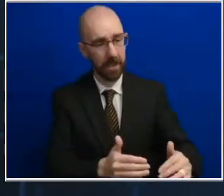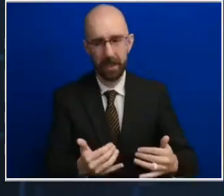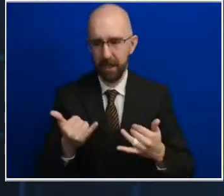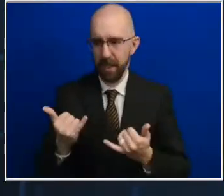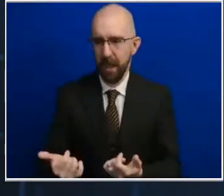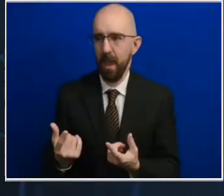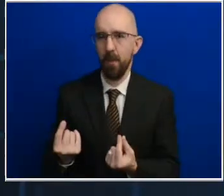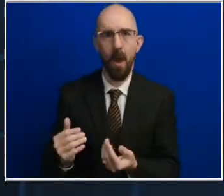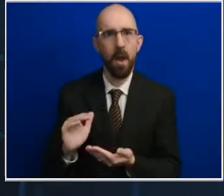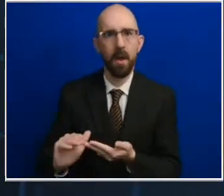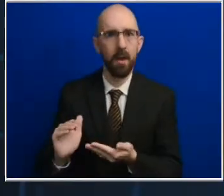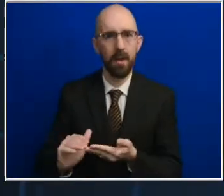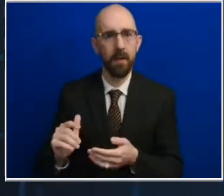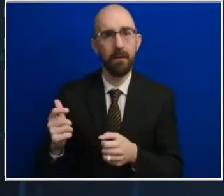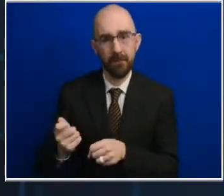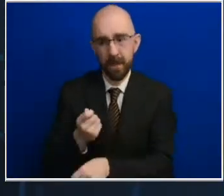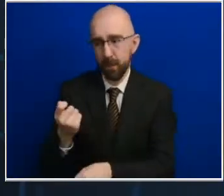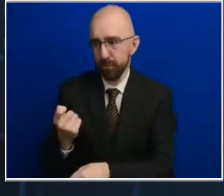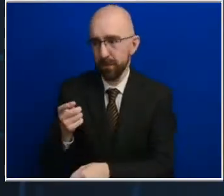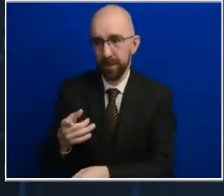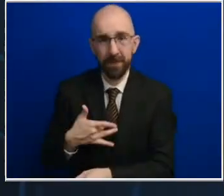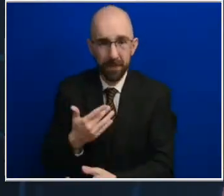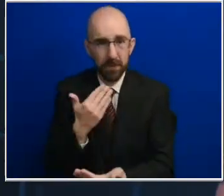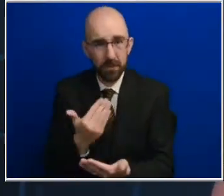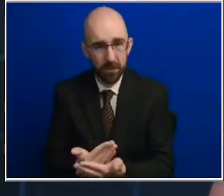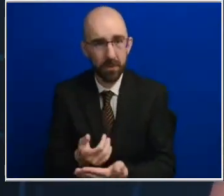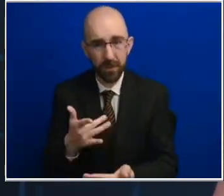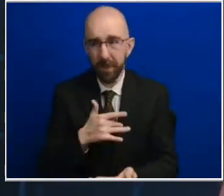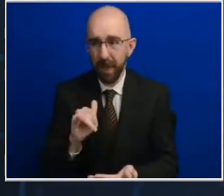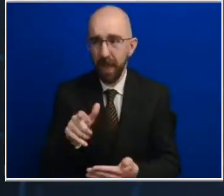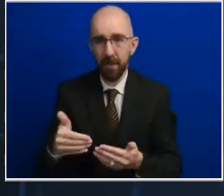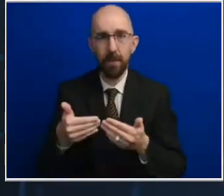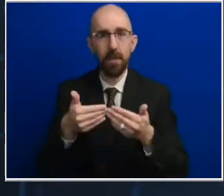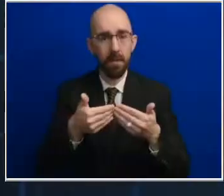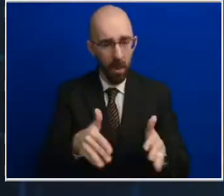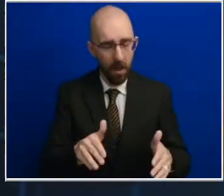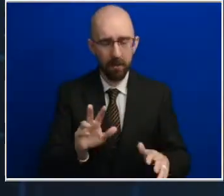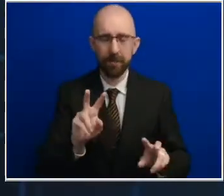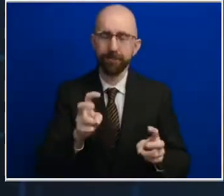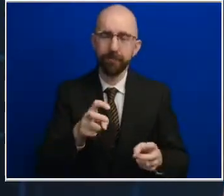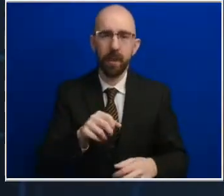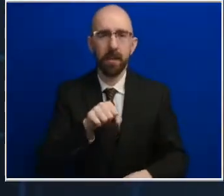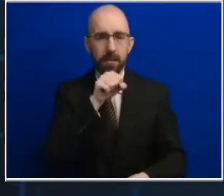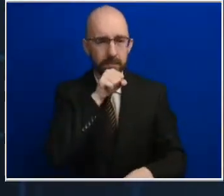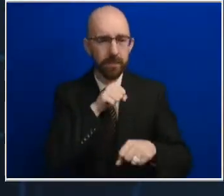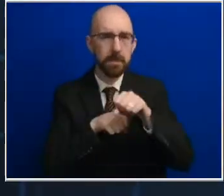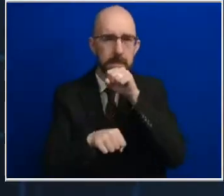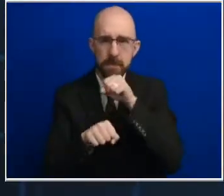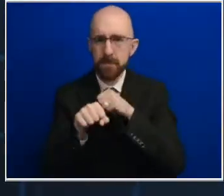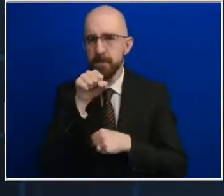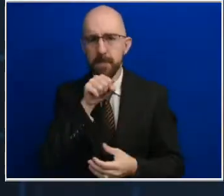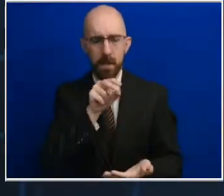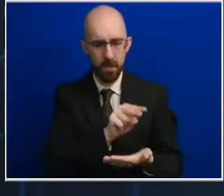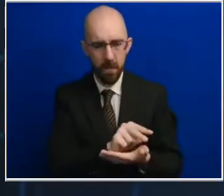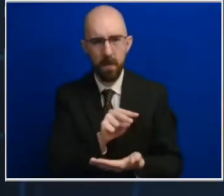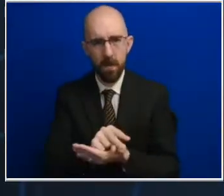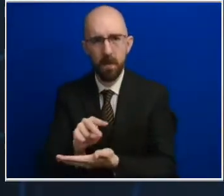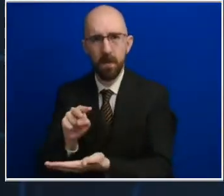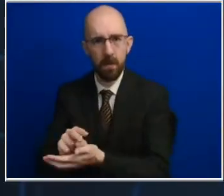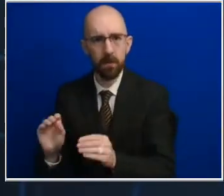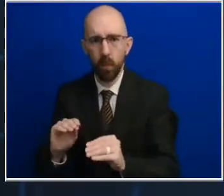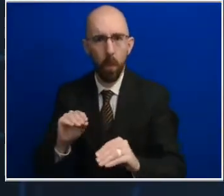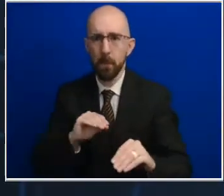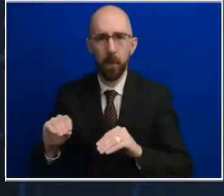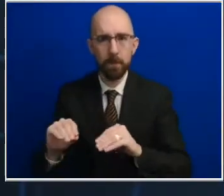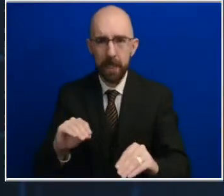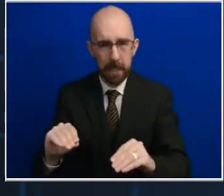victory feels good because you feel like you have loss after loss after loss. You aren't gaining any traction in life, and you have